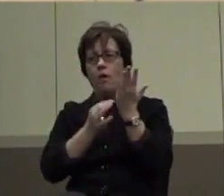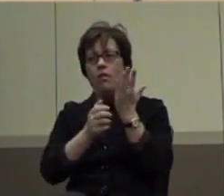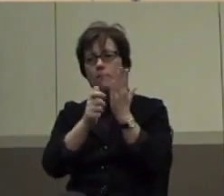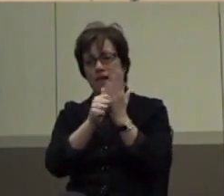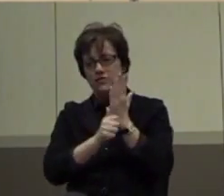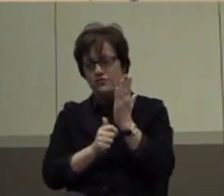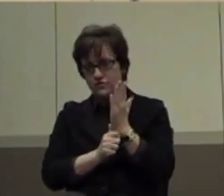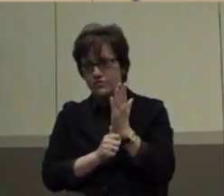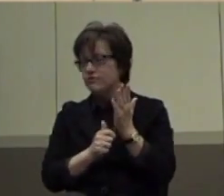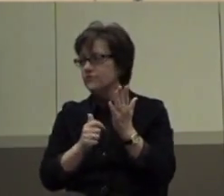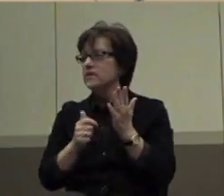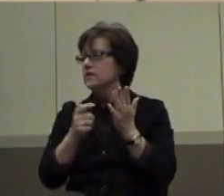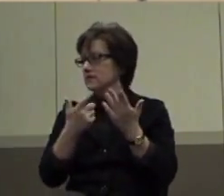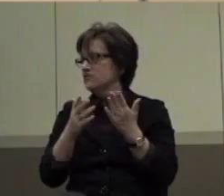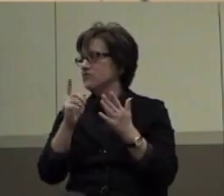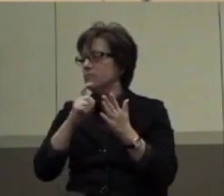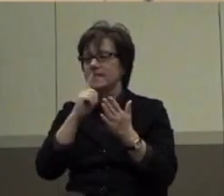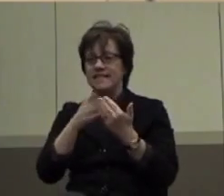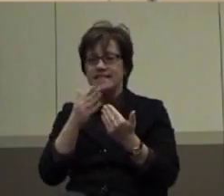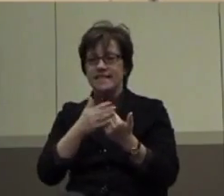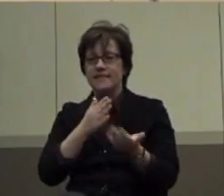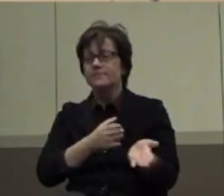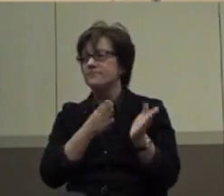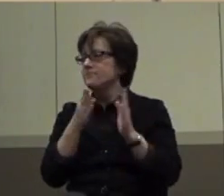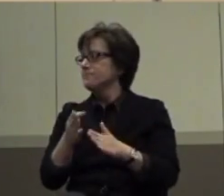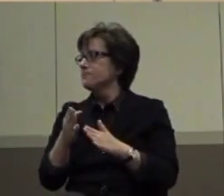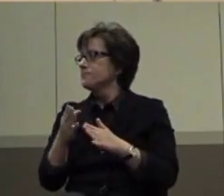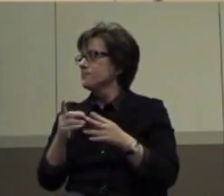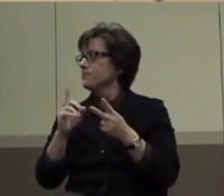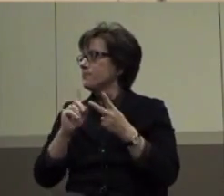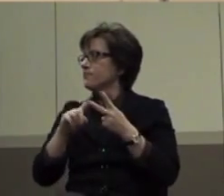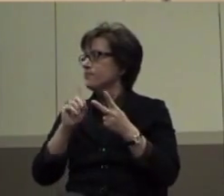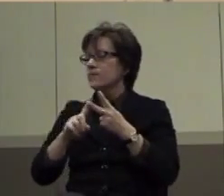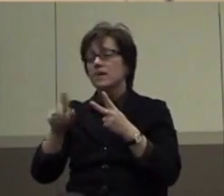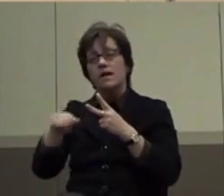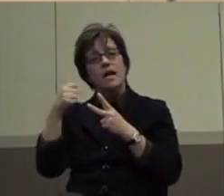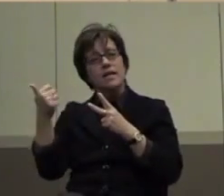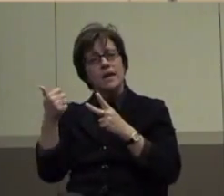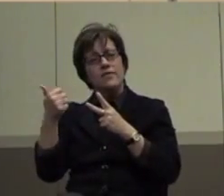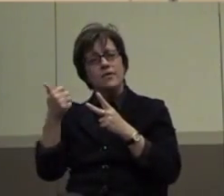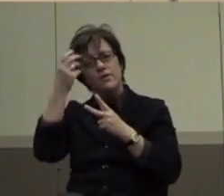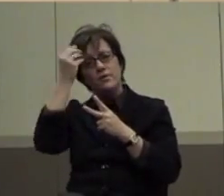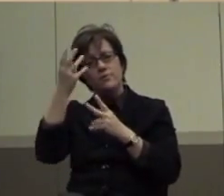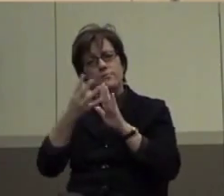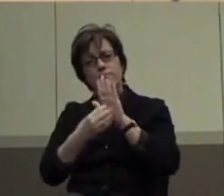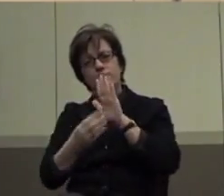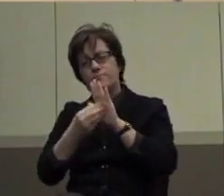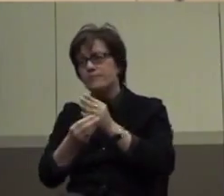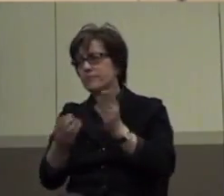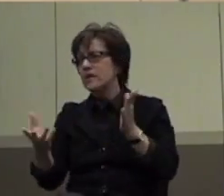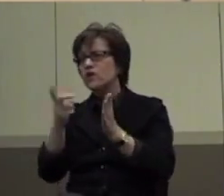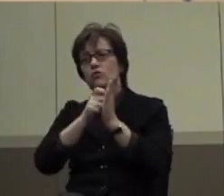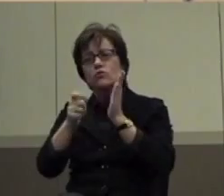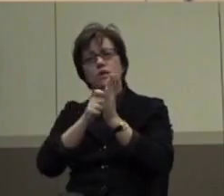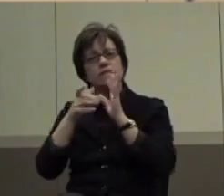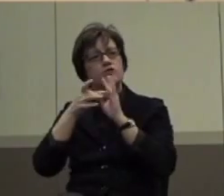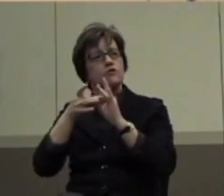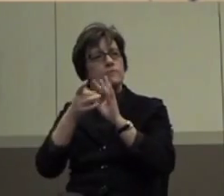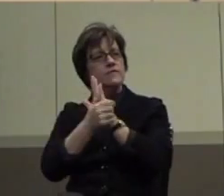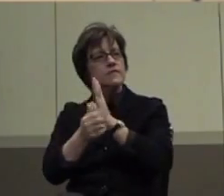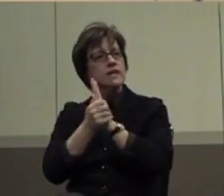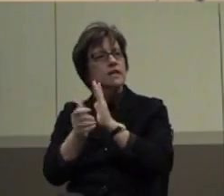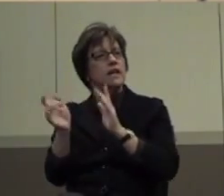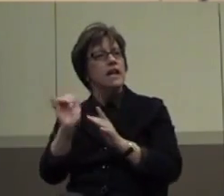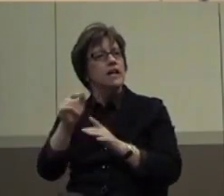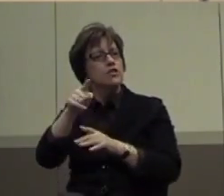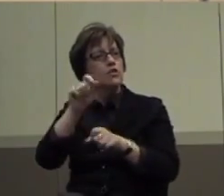that I brought are not quite so easy. You have another packet. This is actually written in terms of the skills as though you're working with a